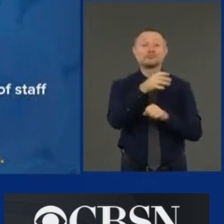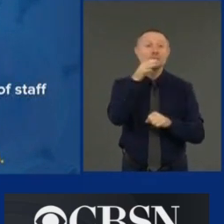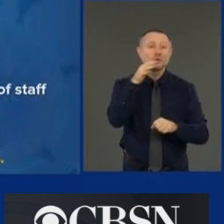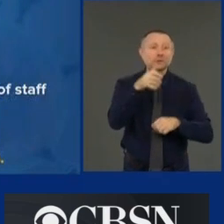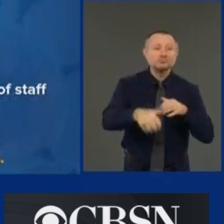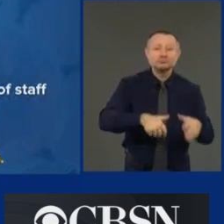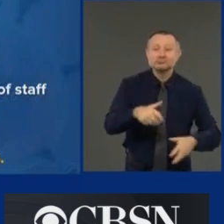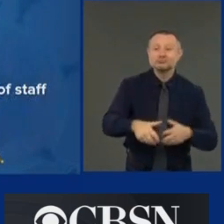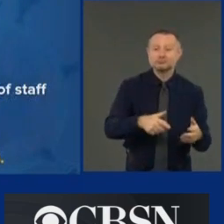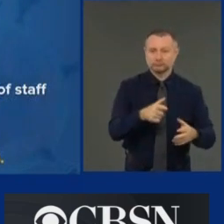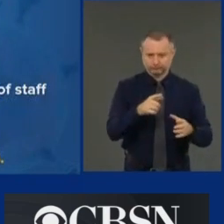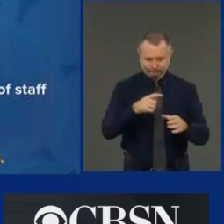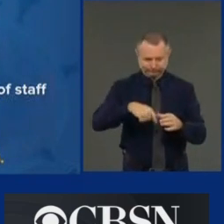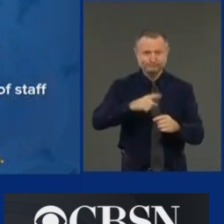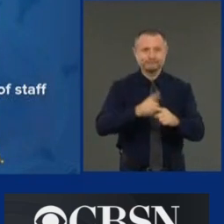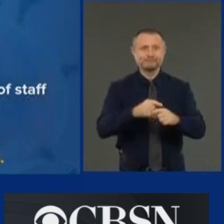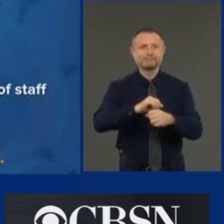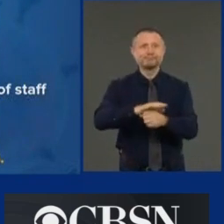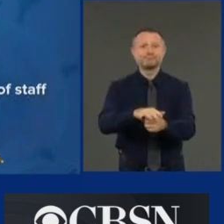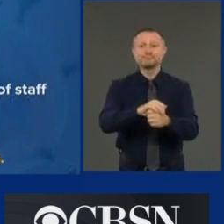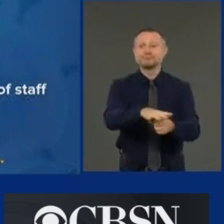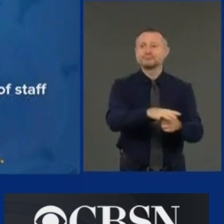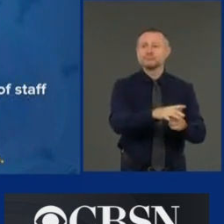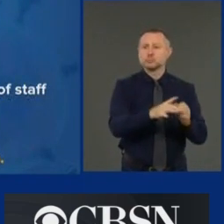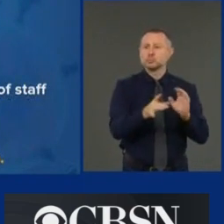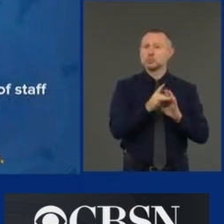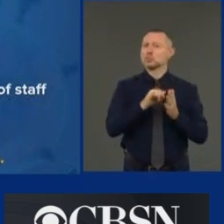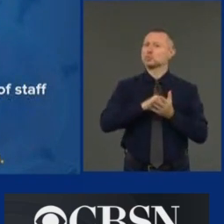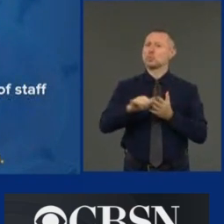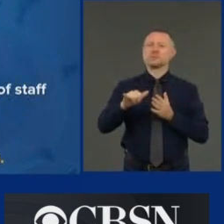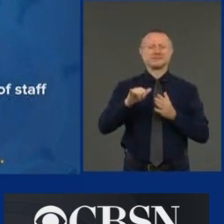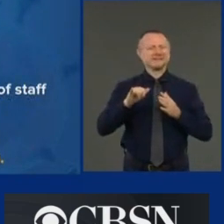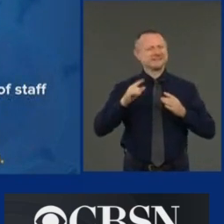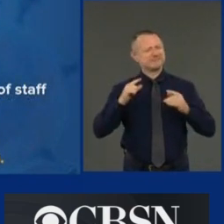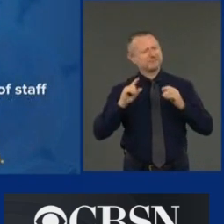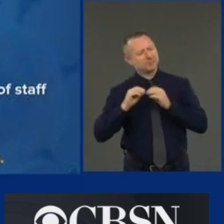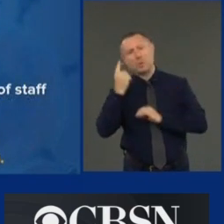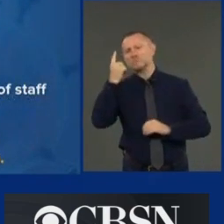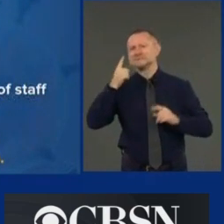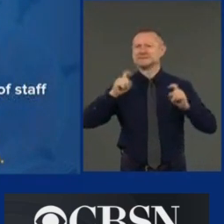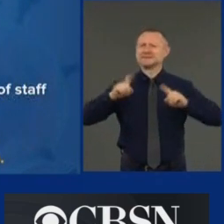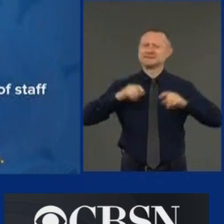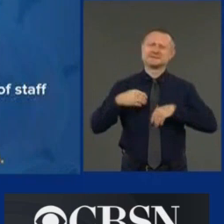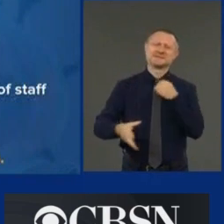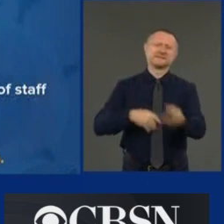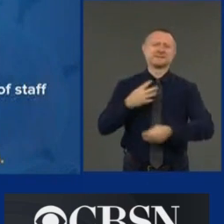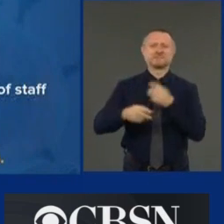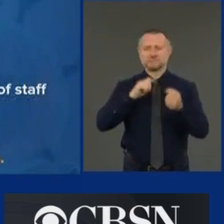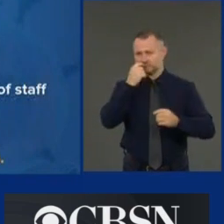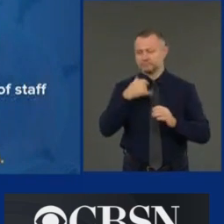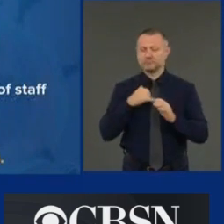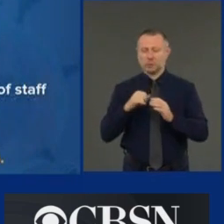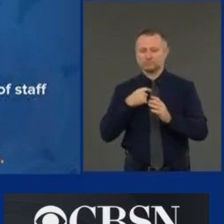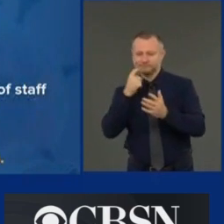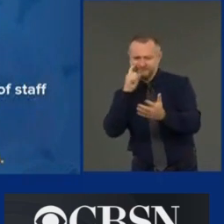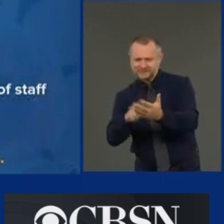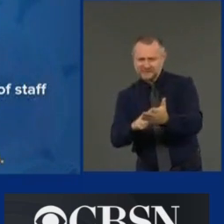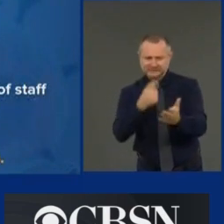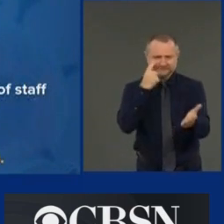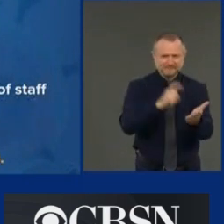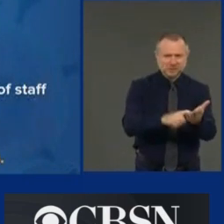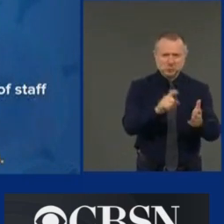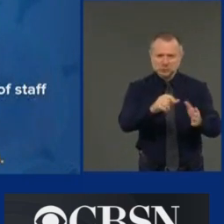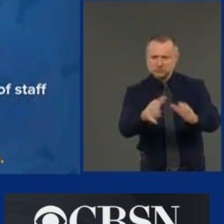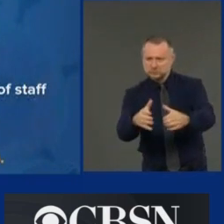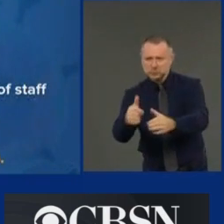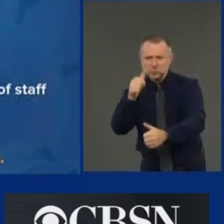than any other state, so we can identify when you start to see an increase, a quote-unquote cluster, as we call it. That's